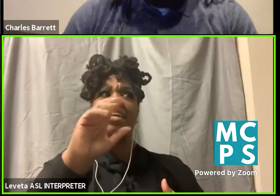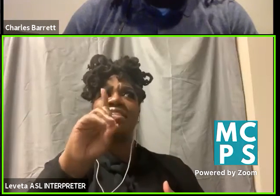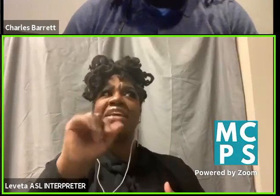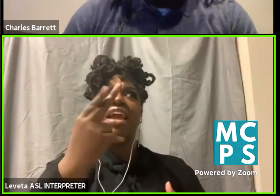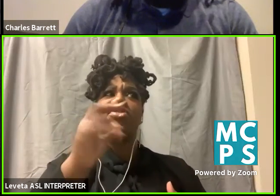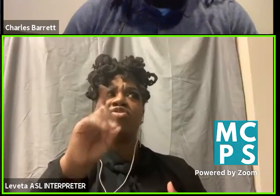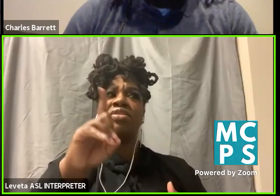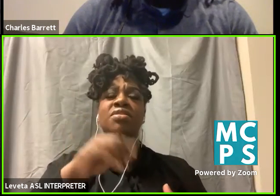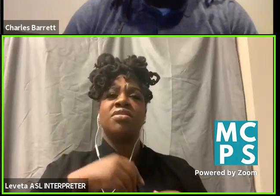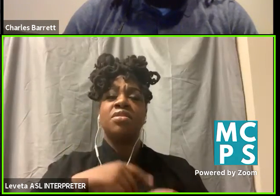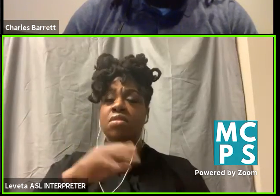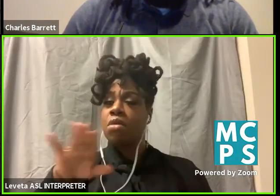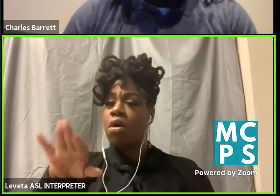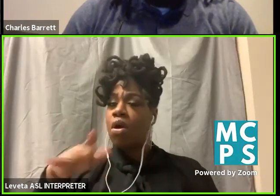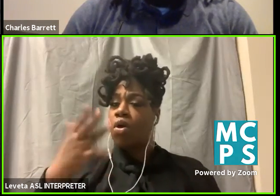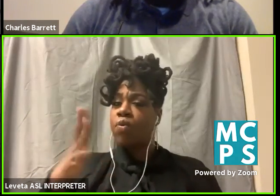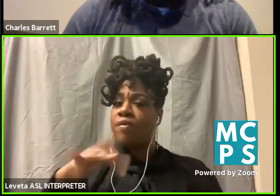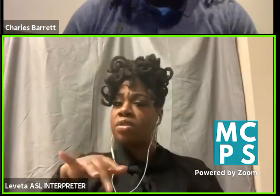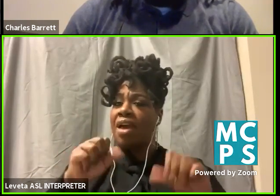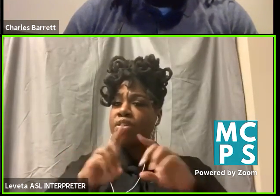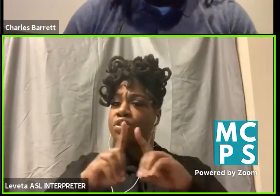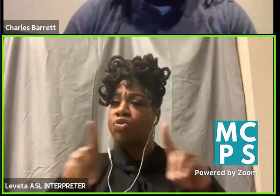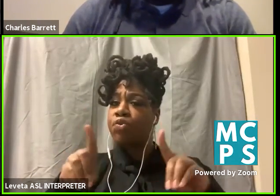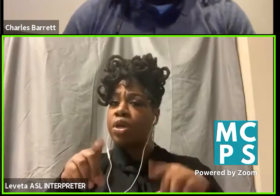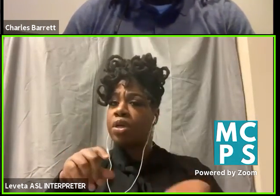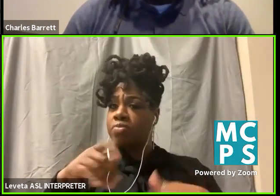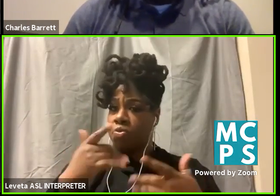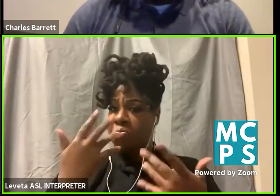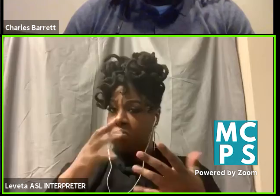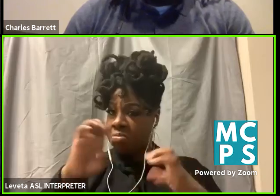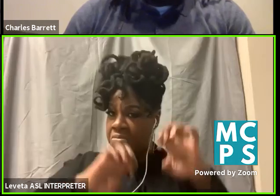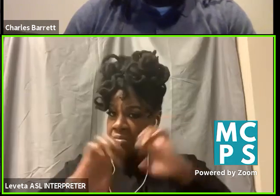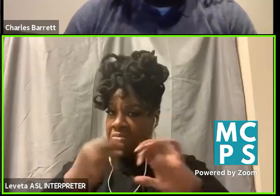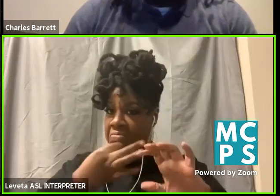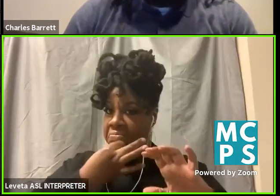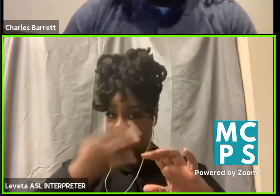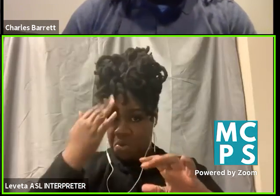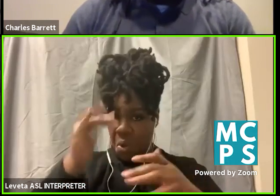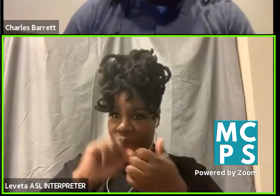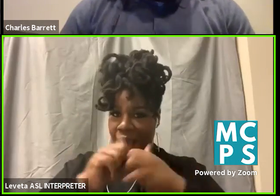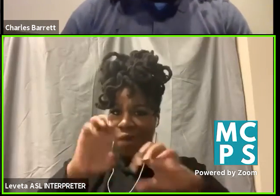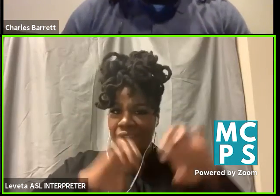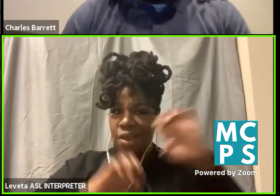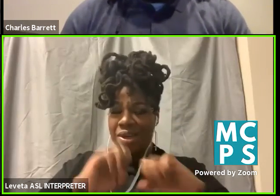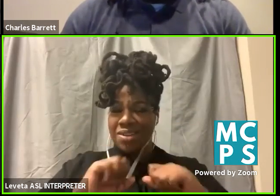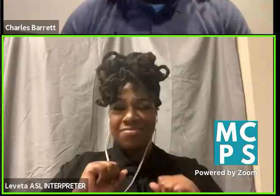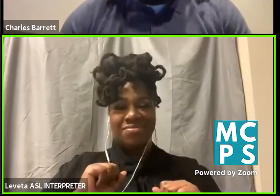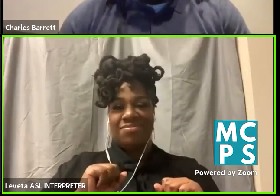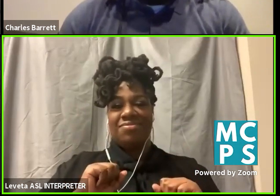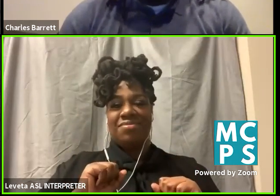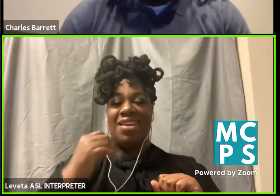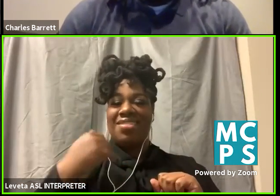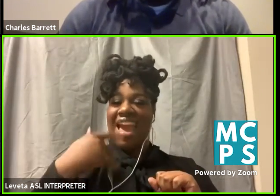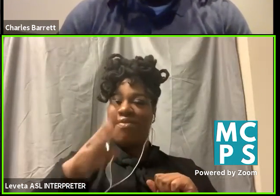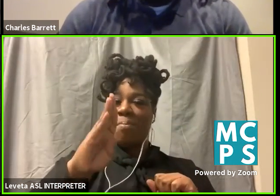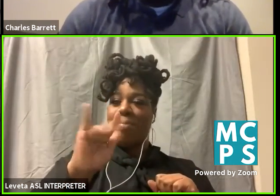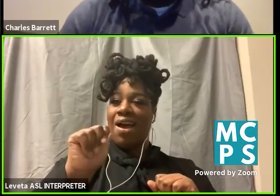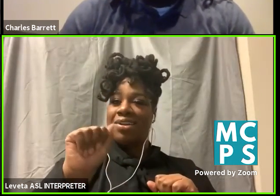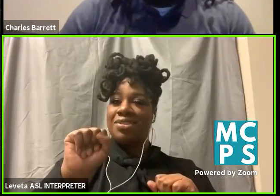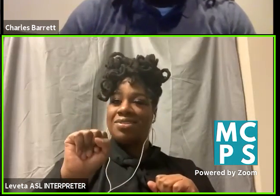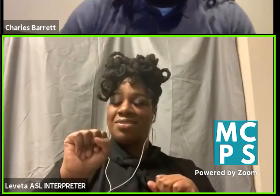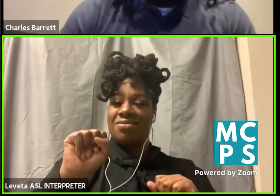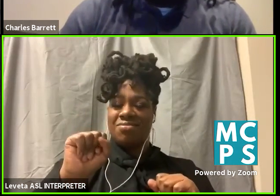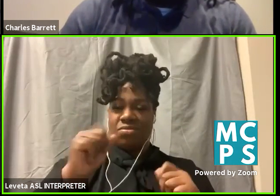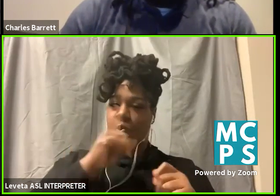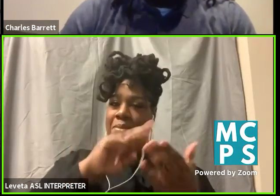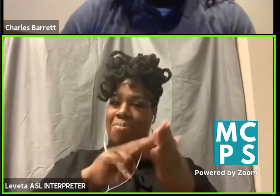Did you go to grad school? Did you learn how to do this? But, and they had this bias of what ADHD is. And so, and all of a sudden, what